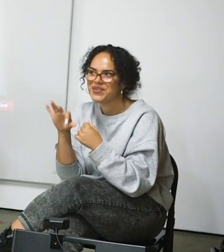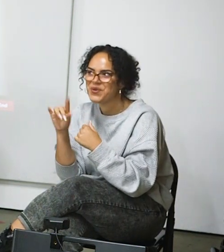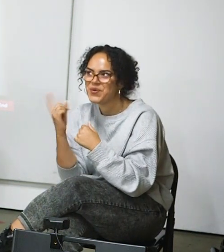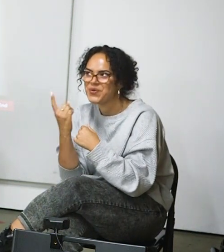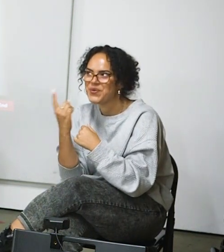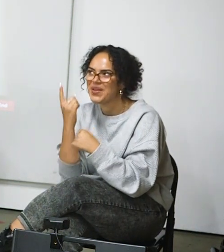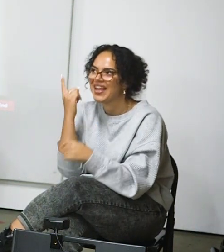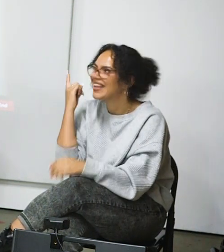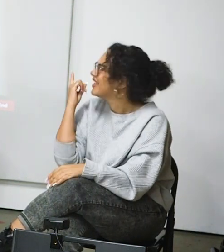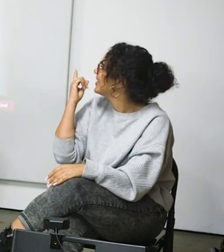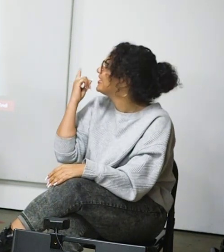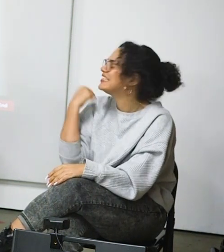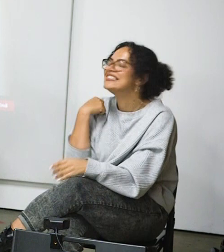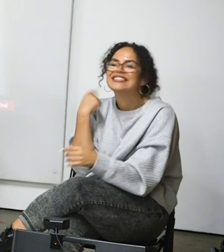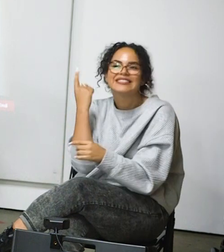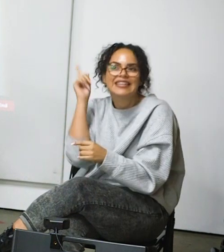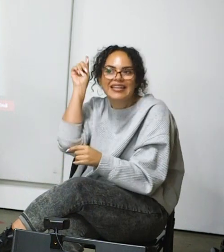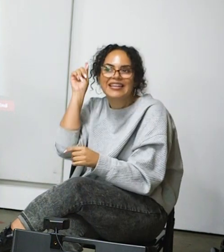I can certainly try.